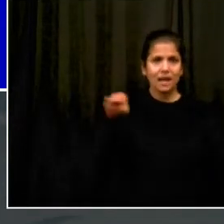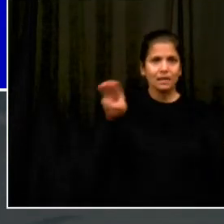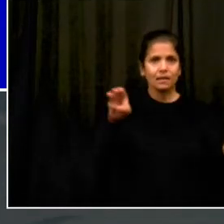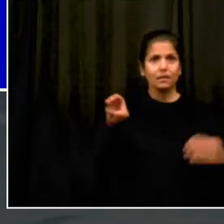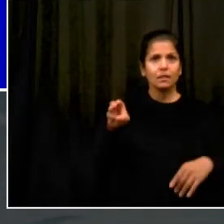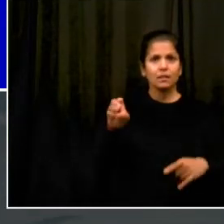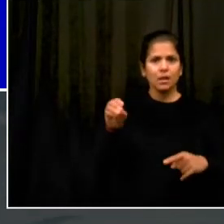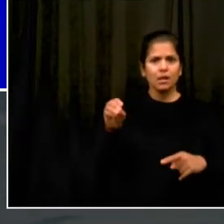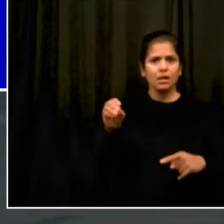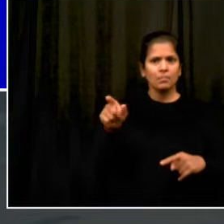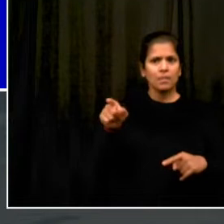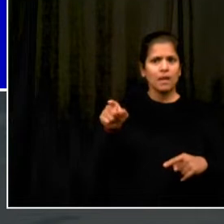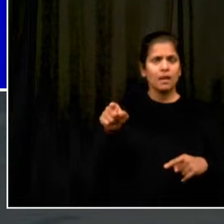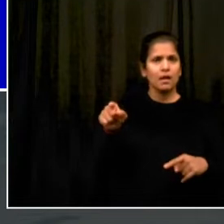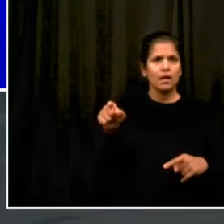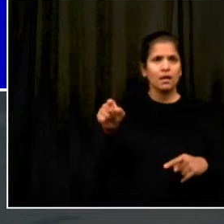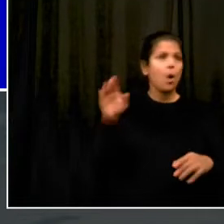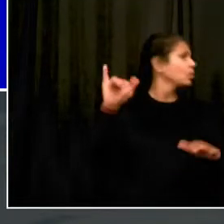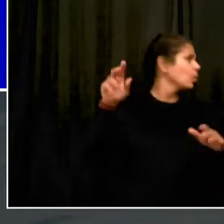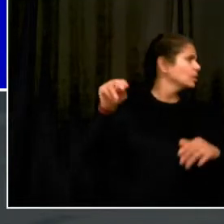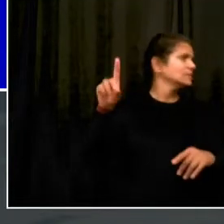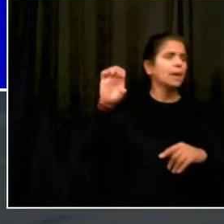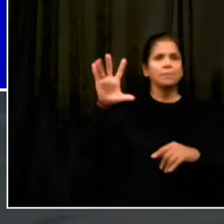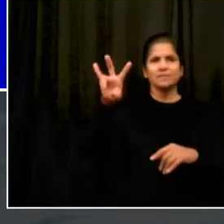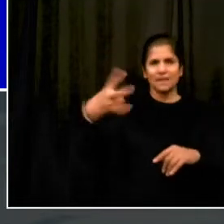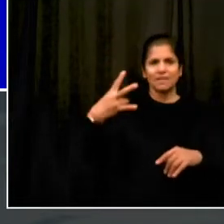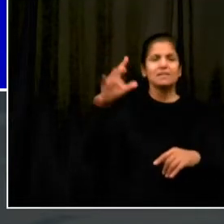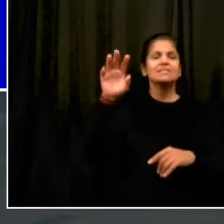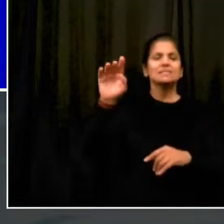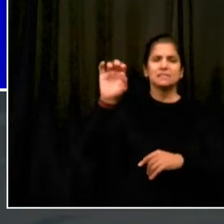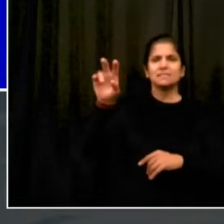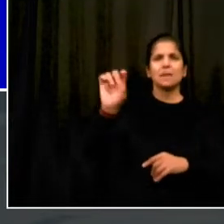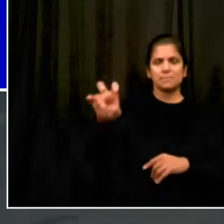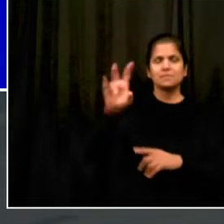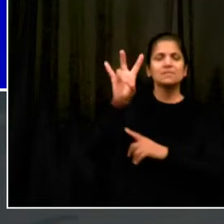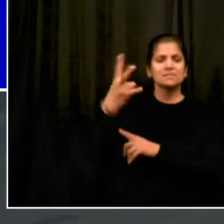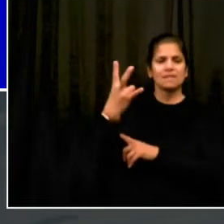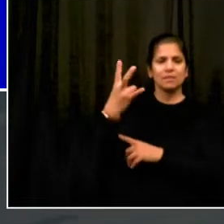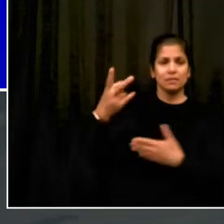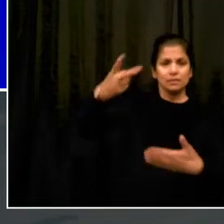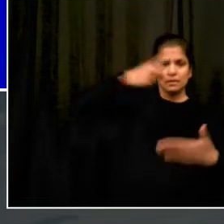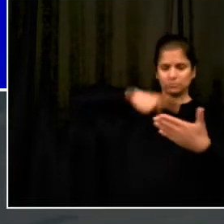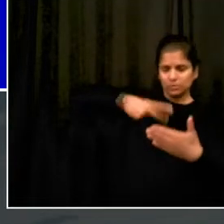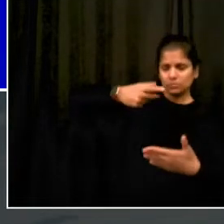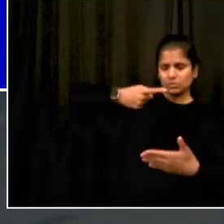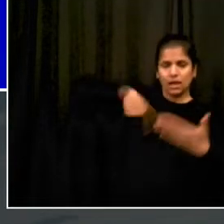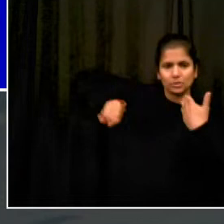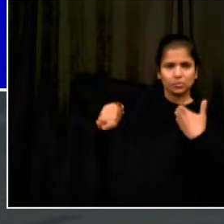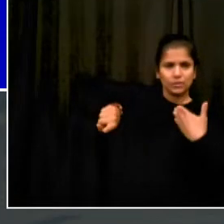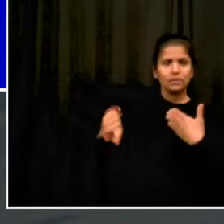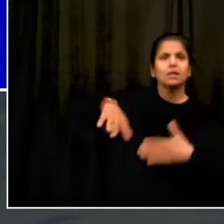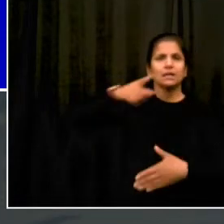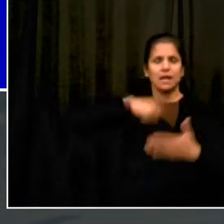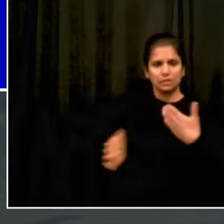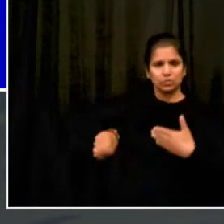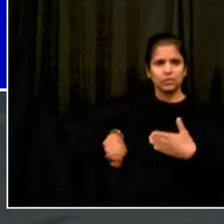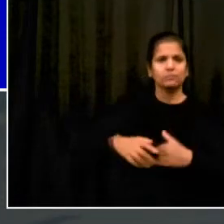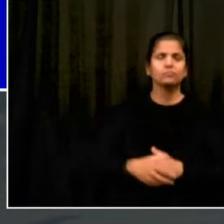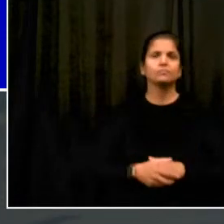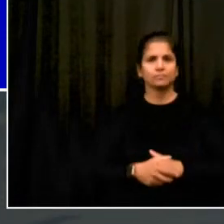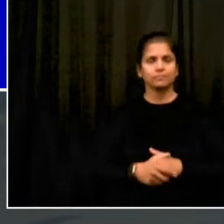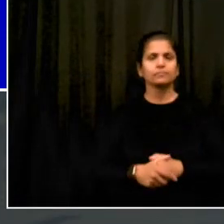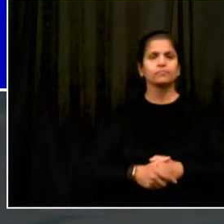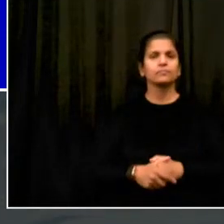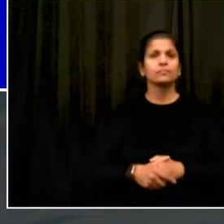phases starting on Monday, December 7th. Now, we are focusing on the